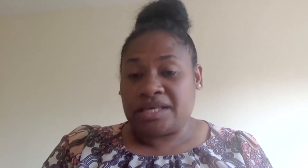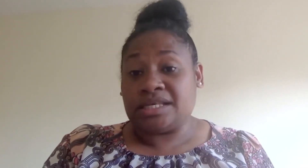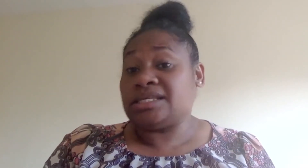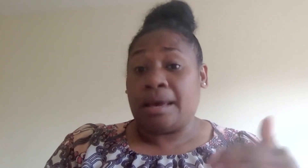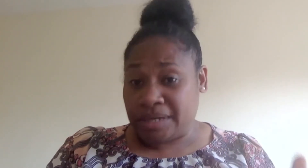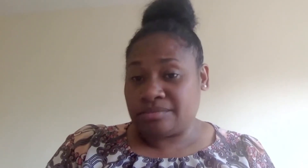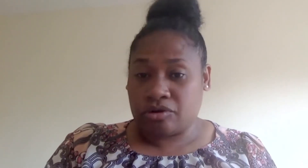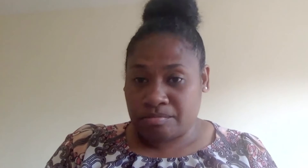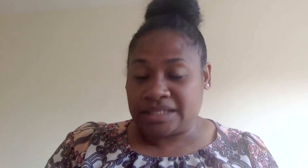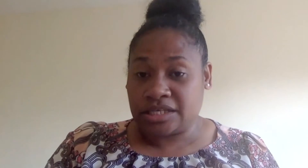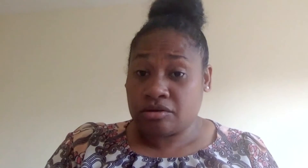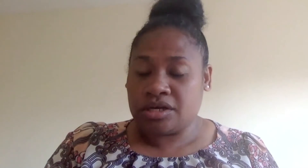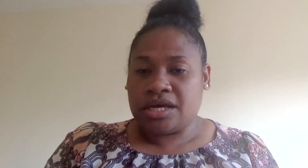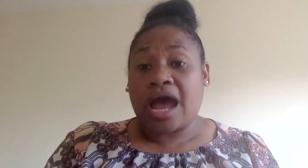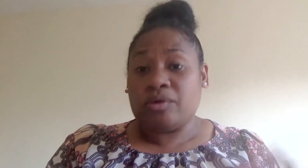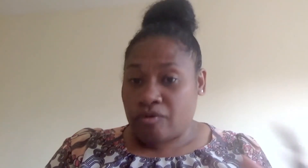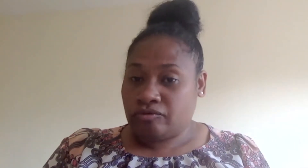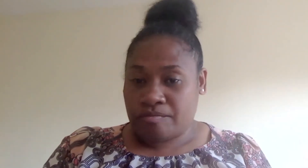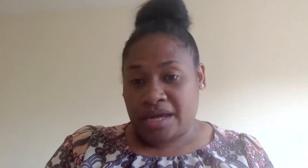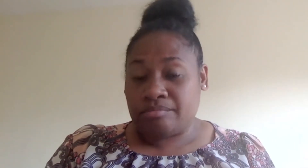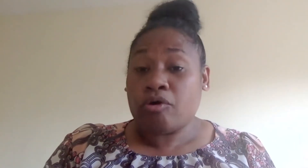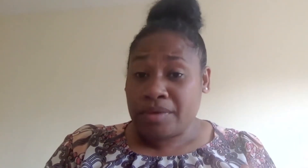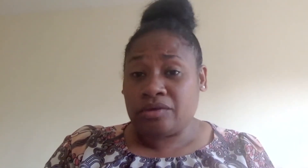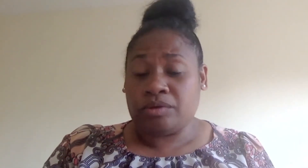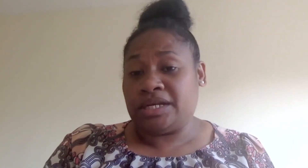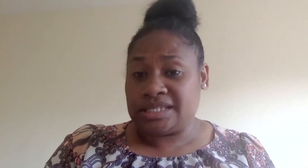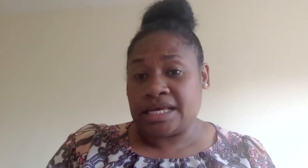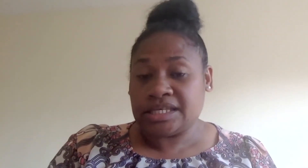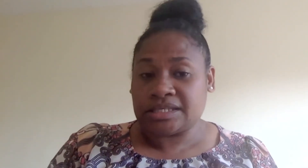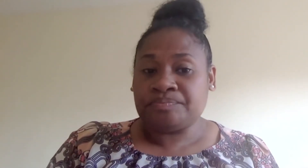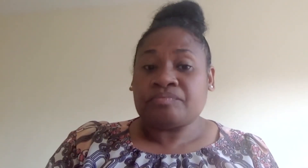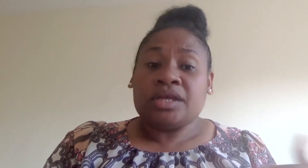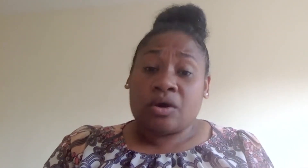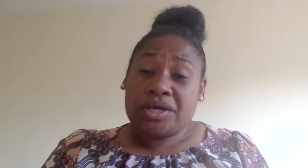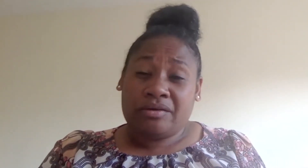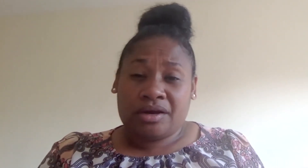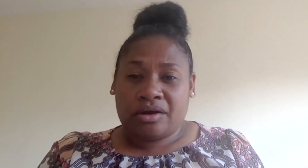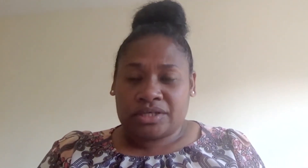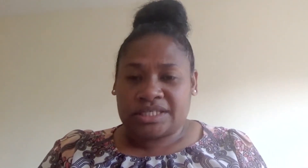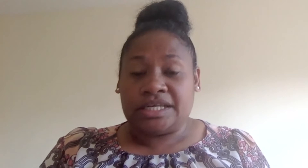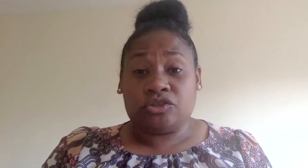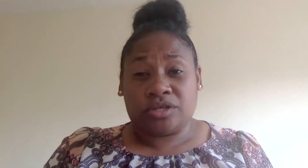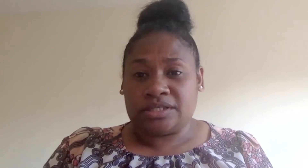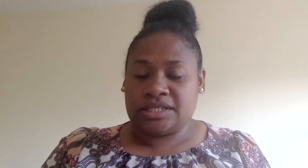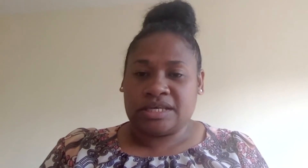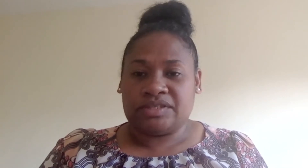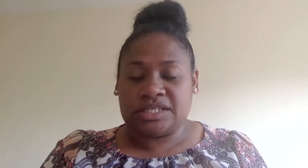political space as emplacement, mantasol. I will vote for men. Both men and women are saying this. Now, we carried out our study